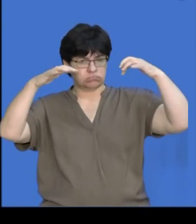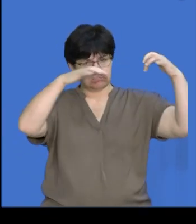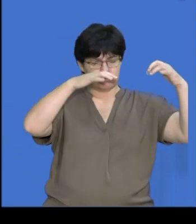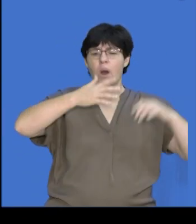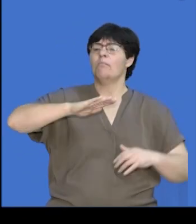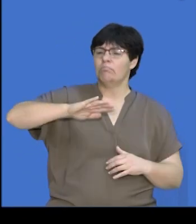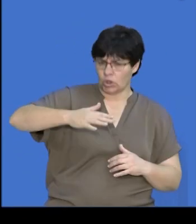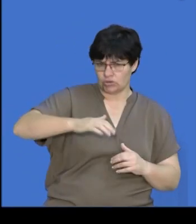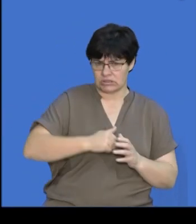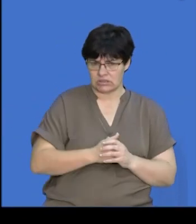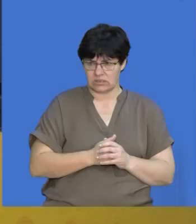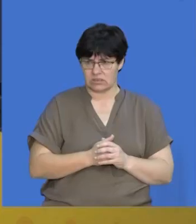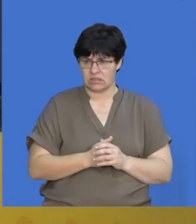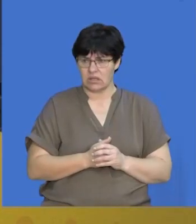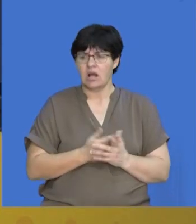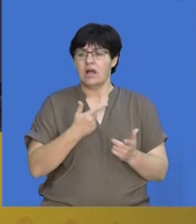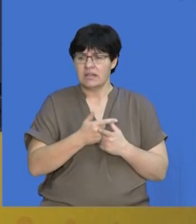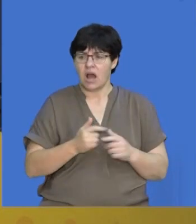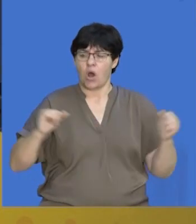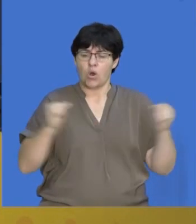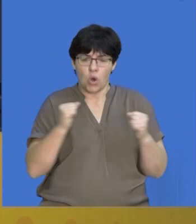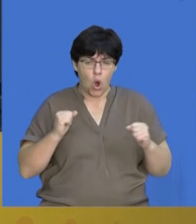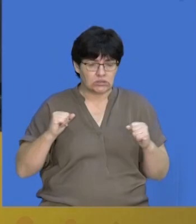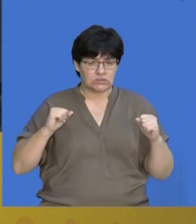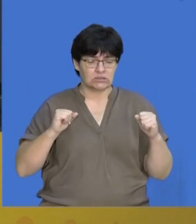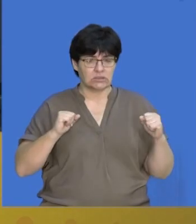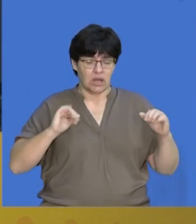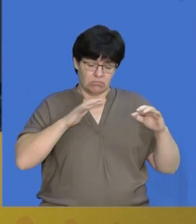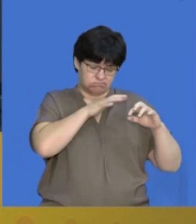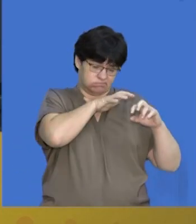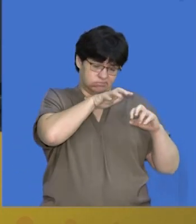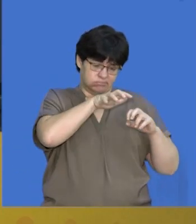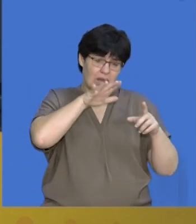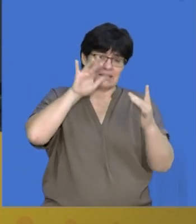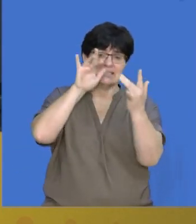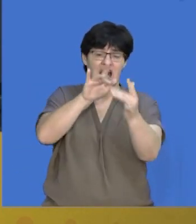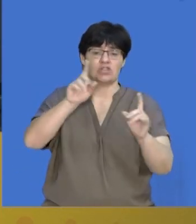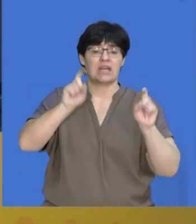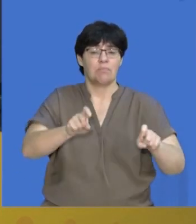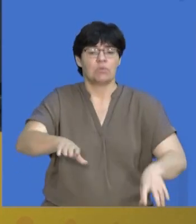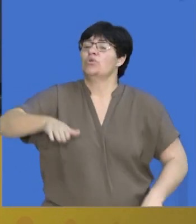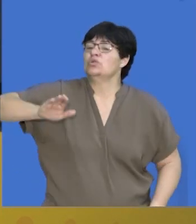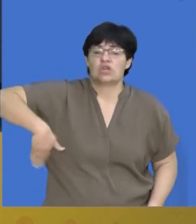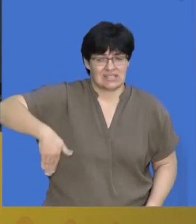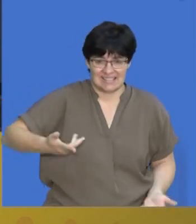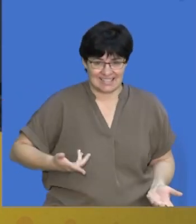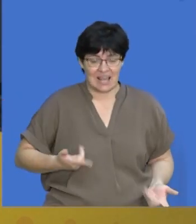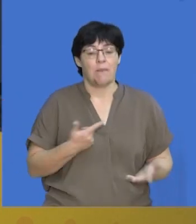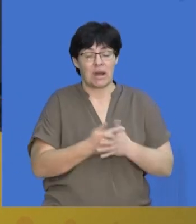The cumulonimbus cloud of the cold front has not reached Cape Town. It is still approaching. But what is the current